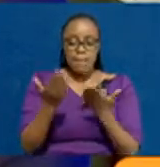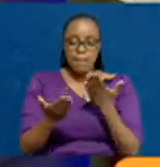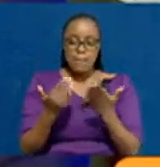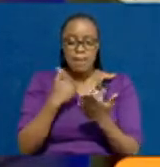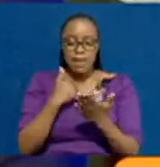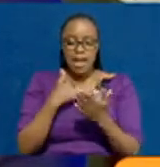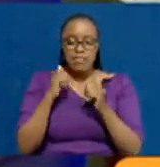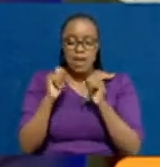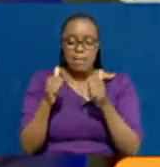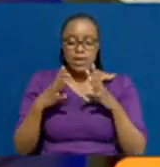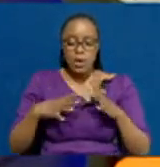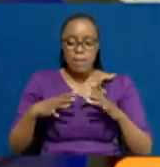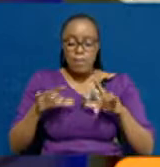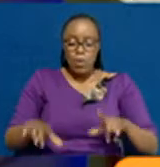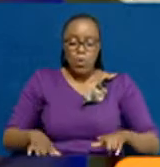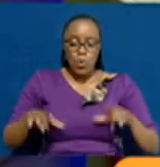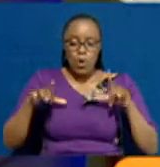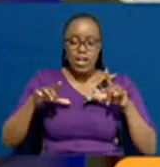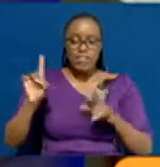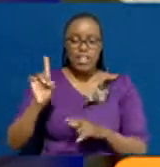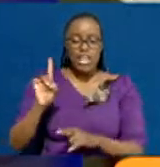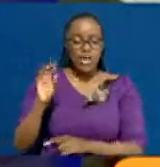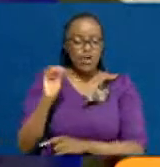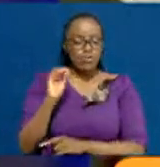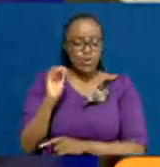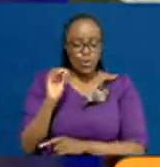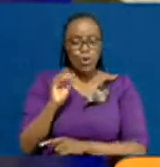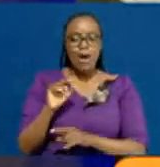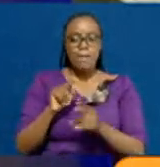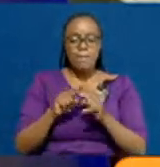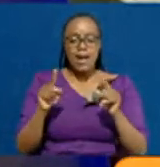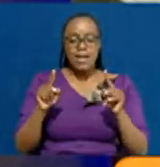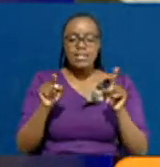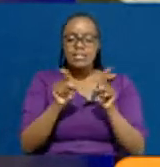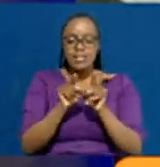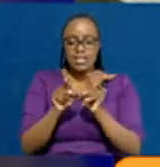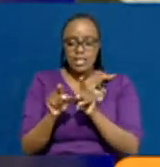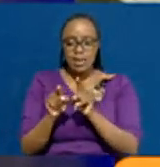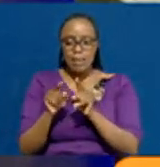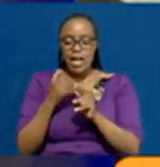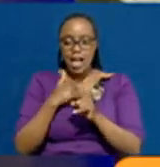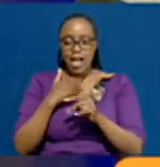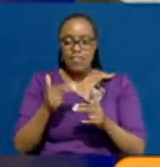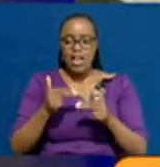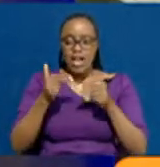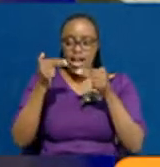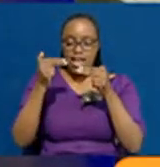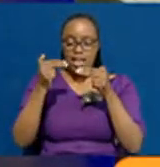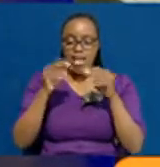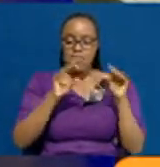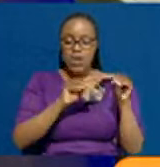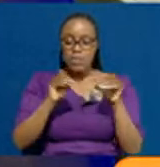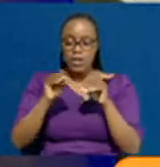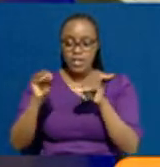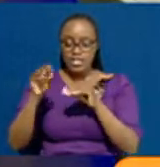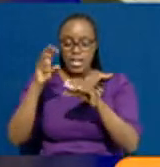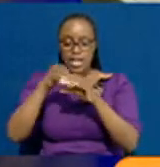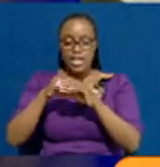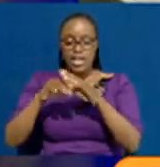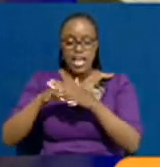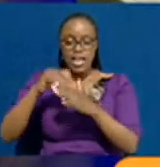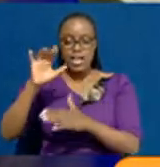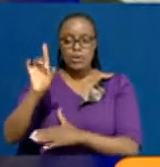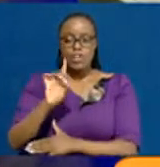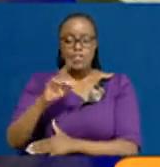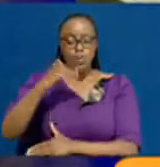have been people who stay in Nairobi. And so because of the high migration in and out of Nairobi,